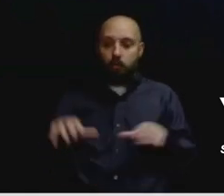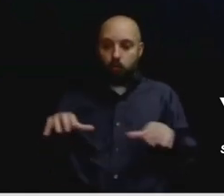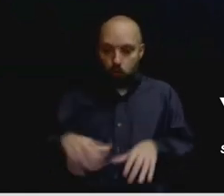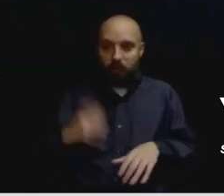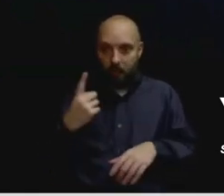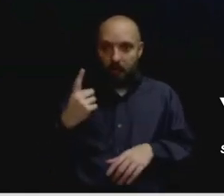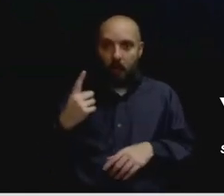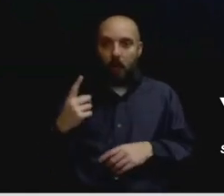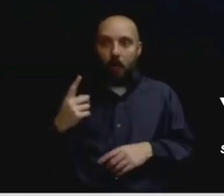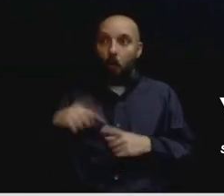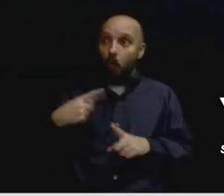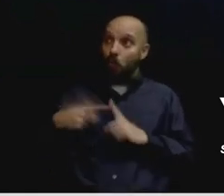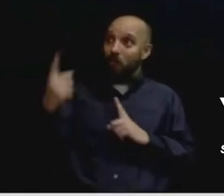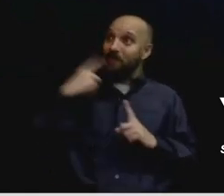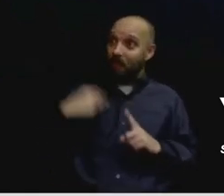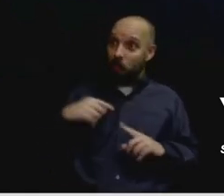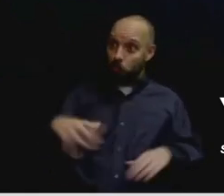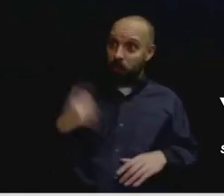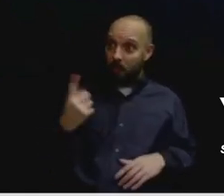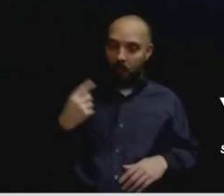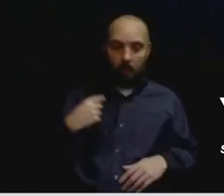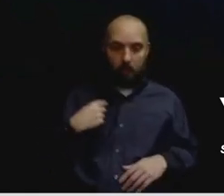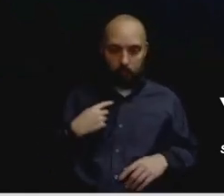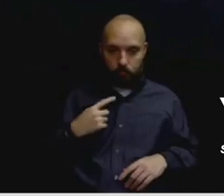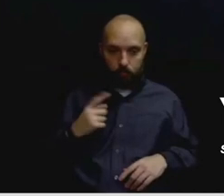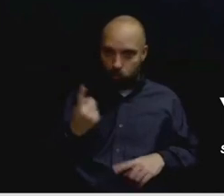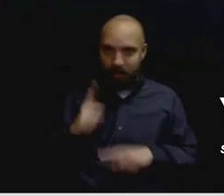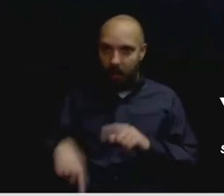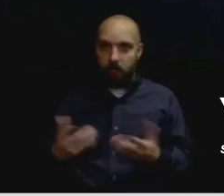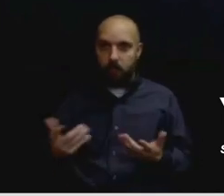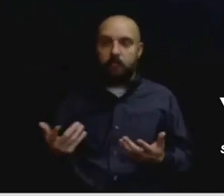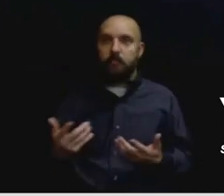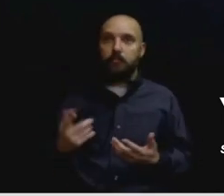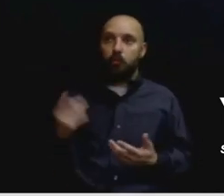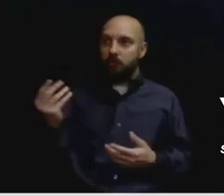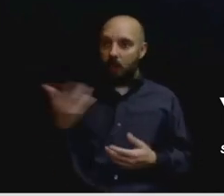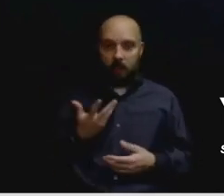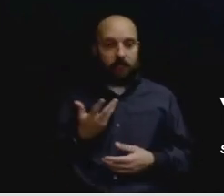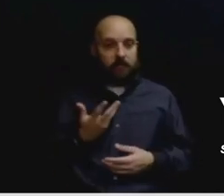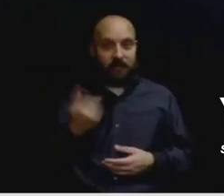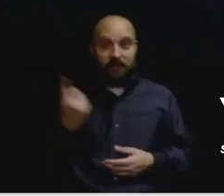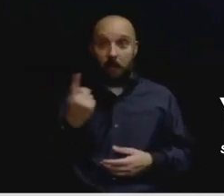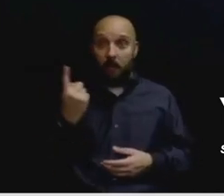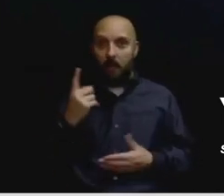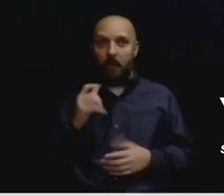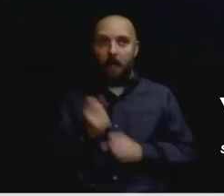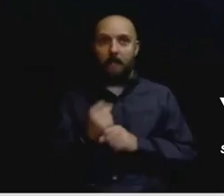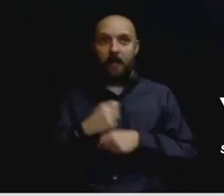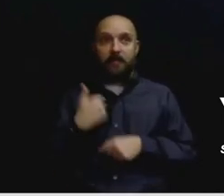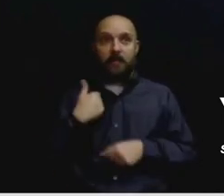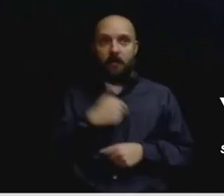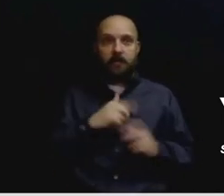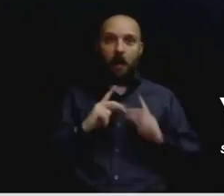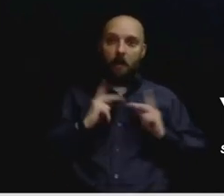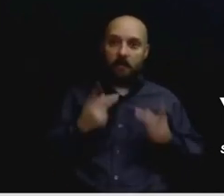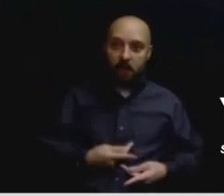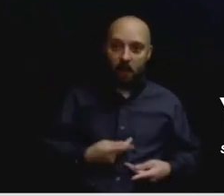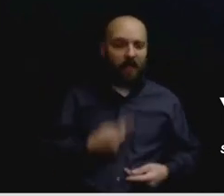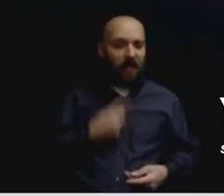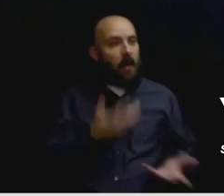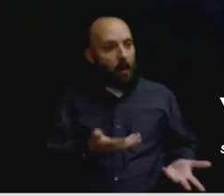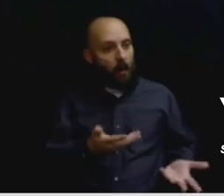you tell us to do them. When you tell us something that makes us upset and then tell us we have